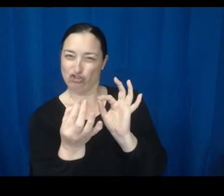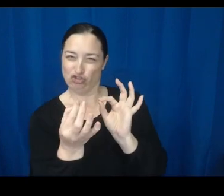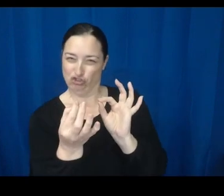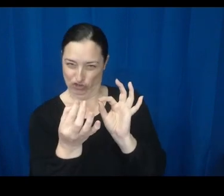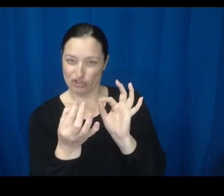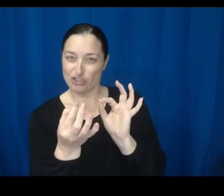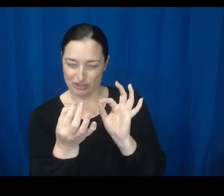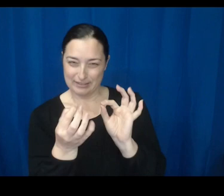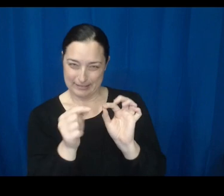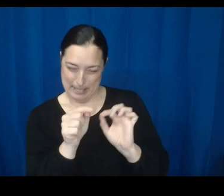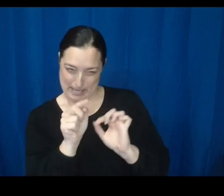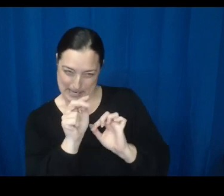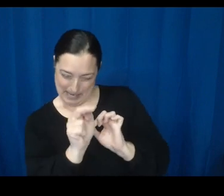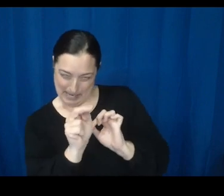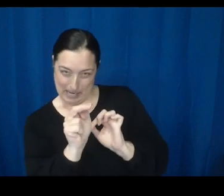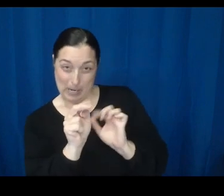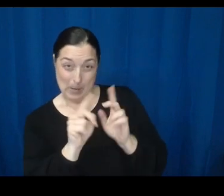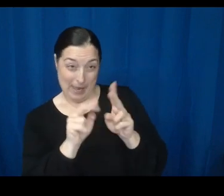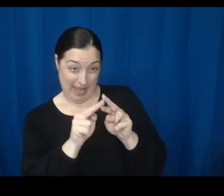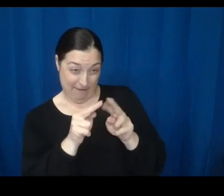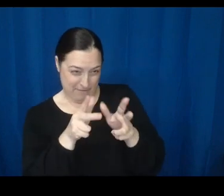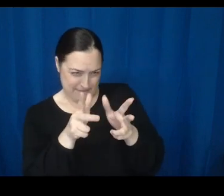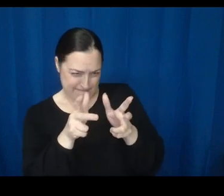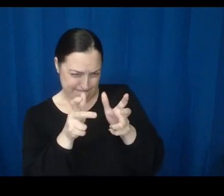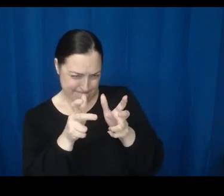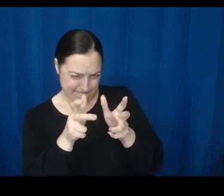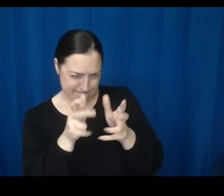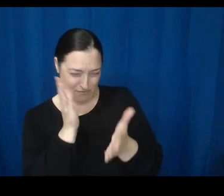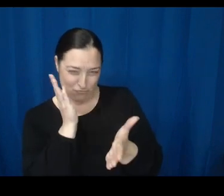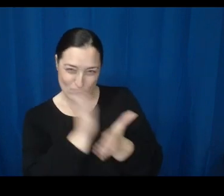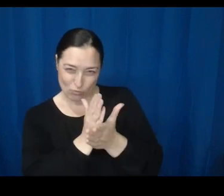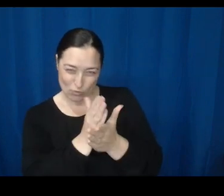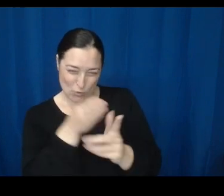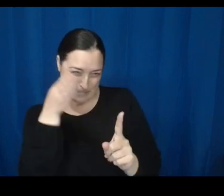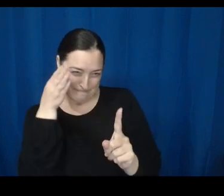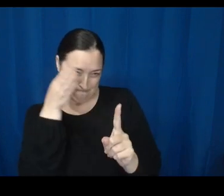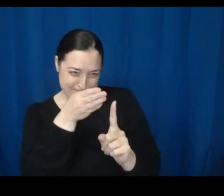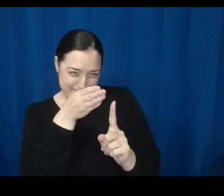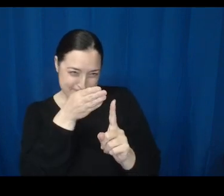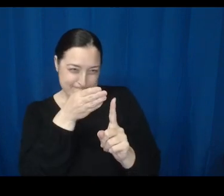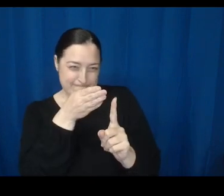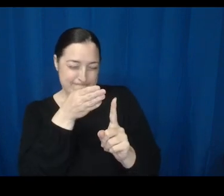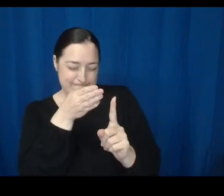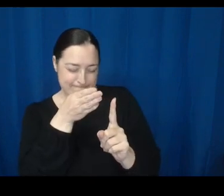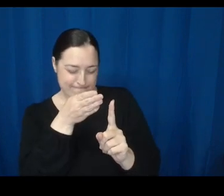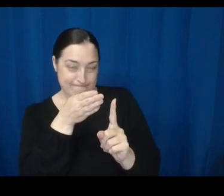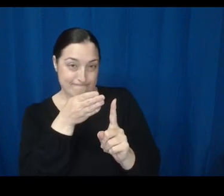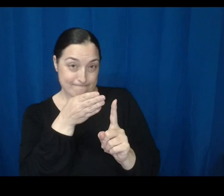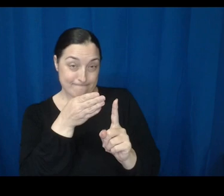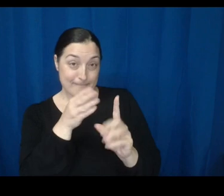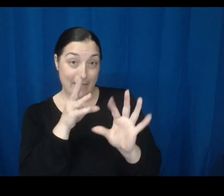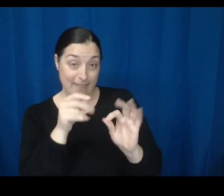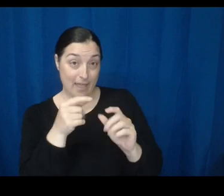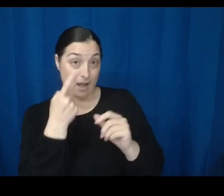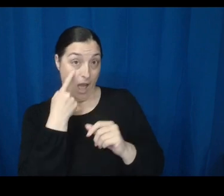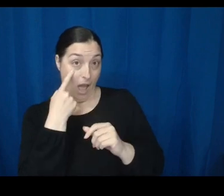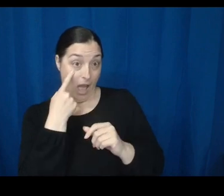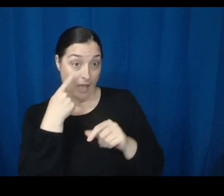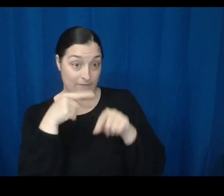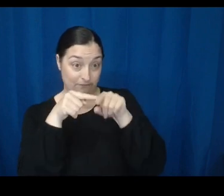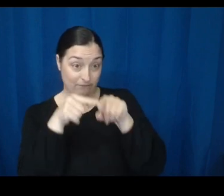And when we feel as though we've actually kind of concentrated on that point, we're going to let our eyes travel along that